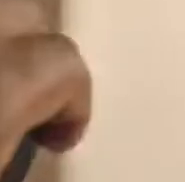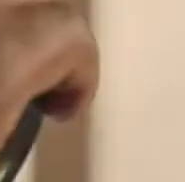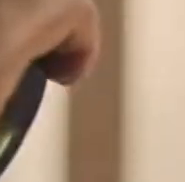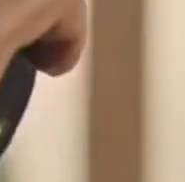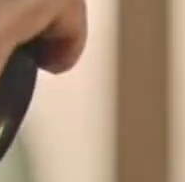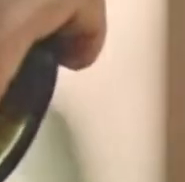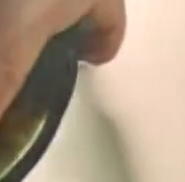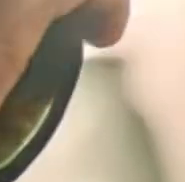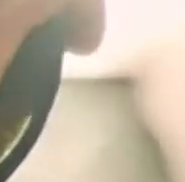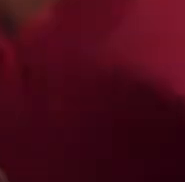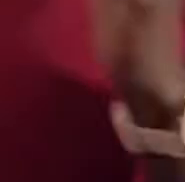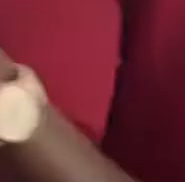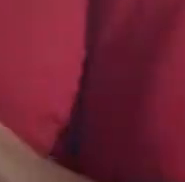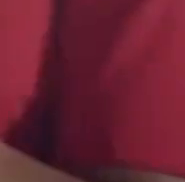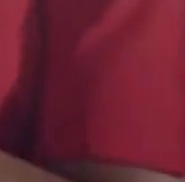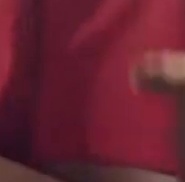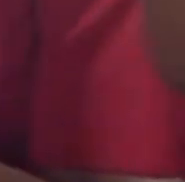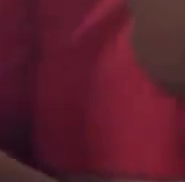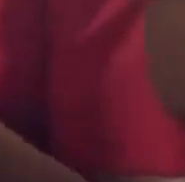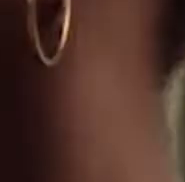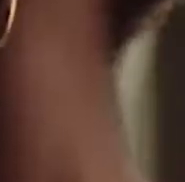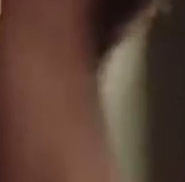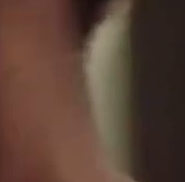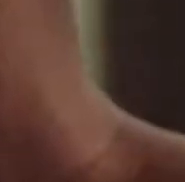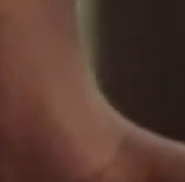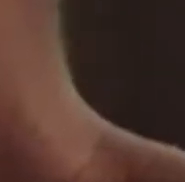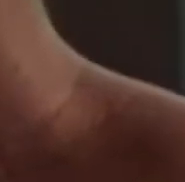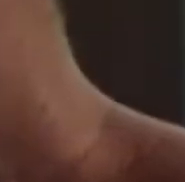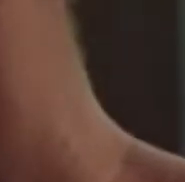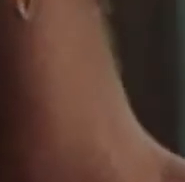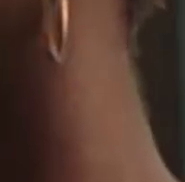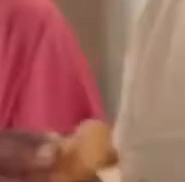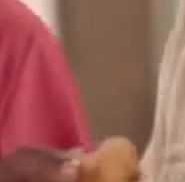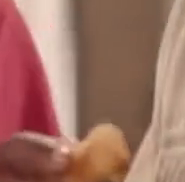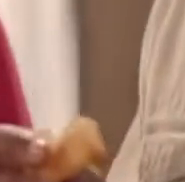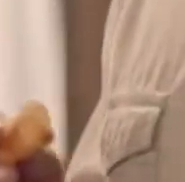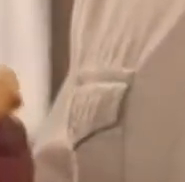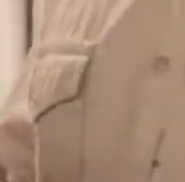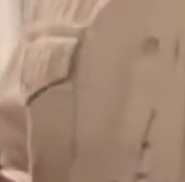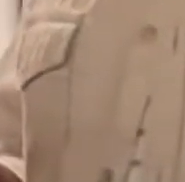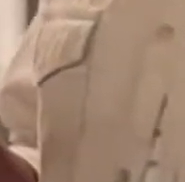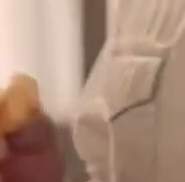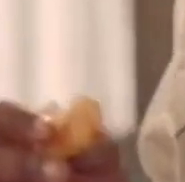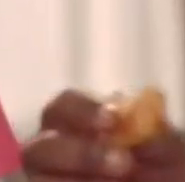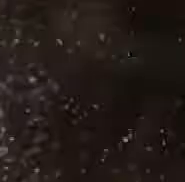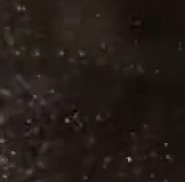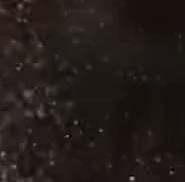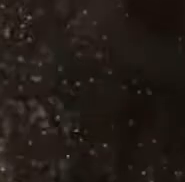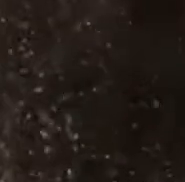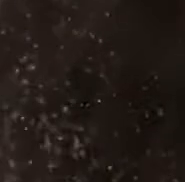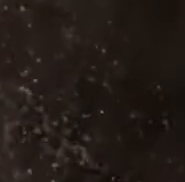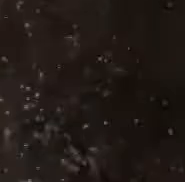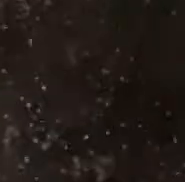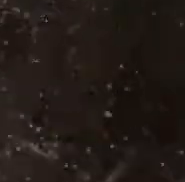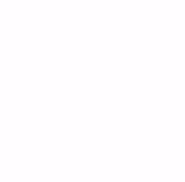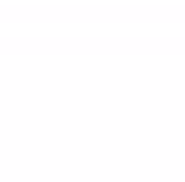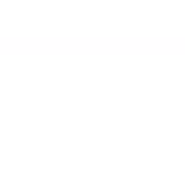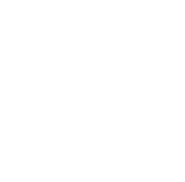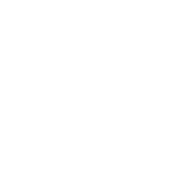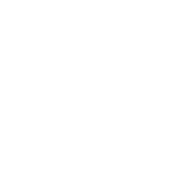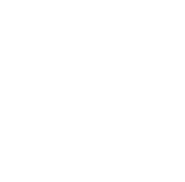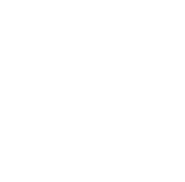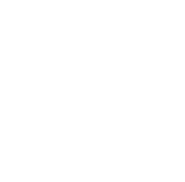stop me when I taste the feeling. Nothing could ever bring Coca-Cola. Taste the simple